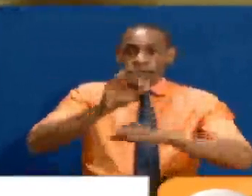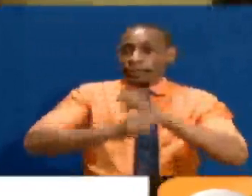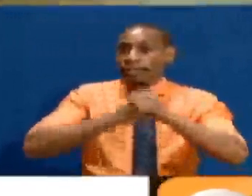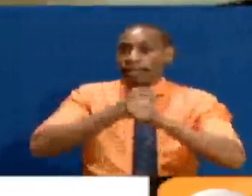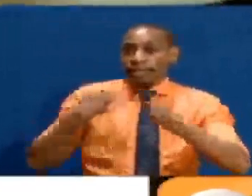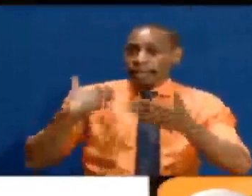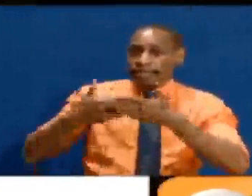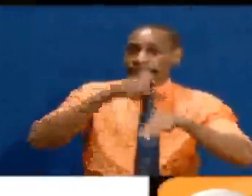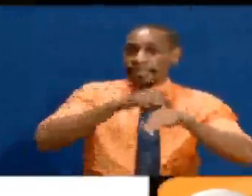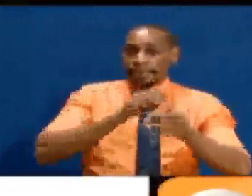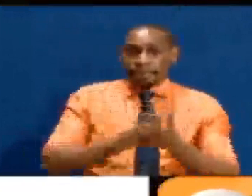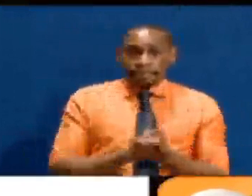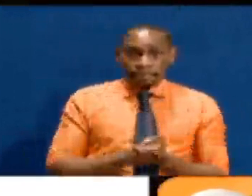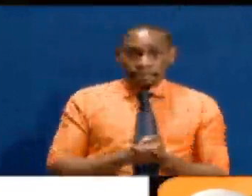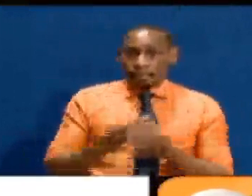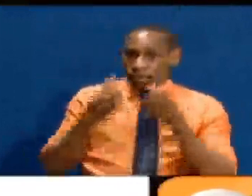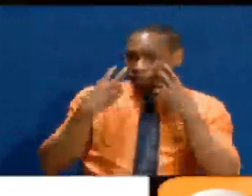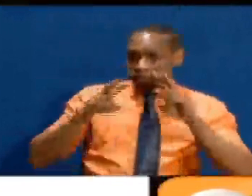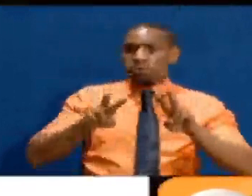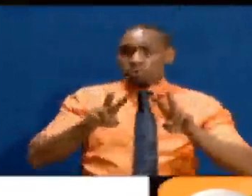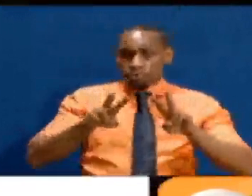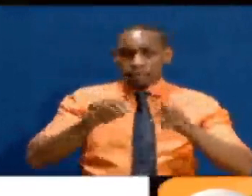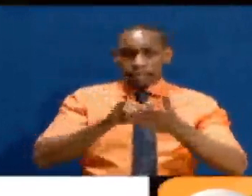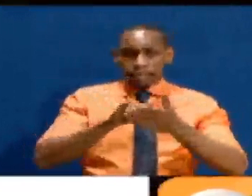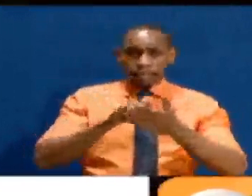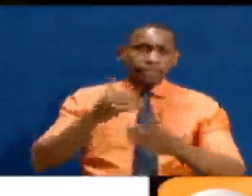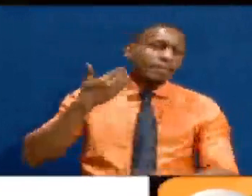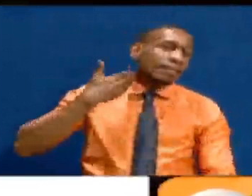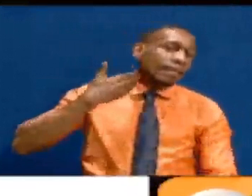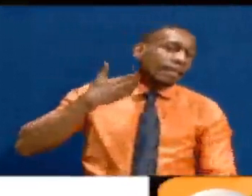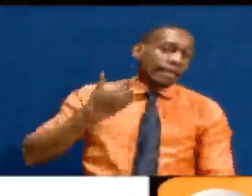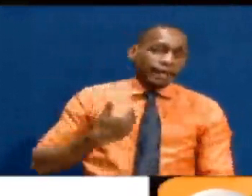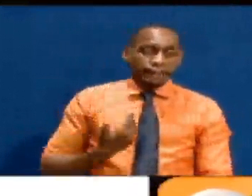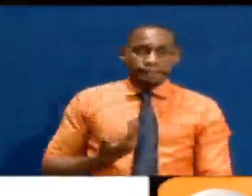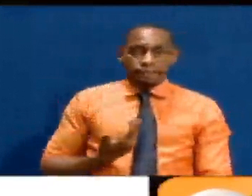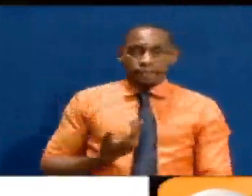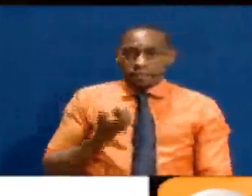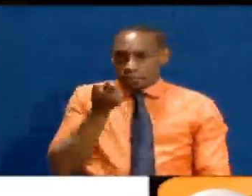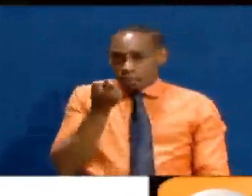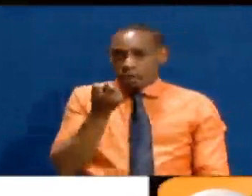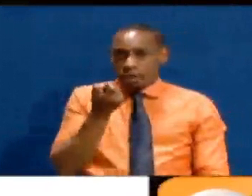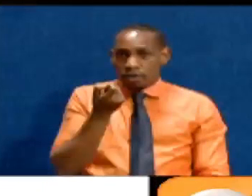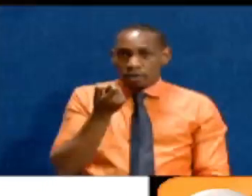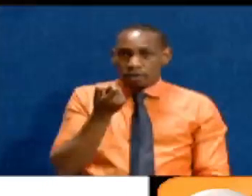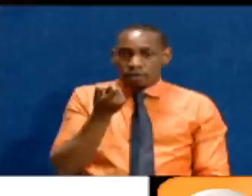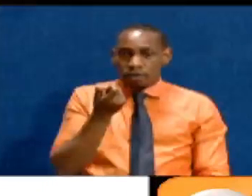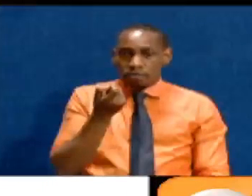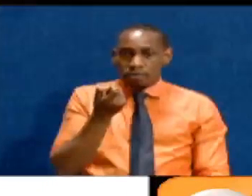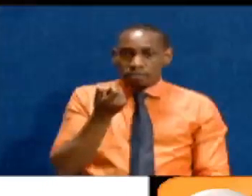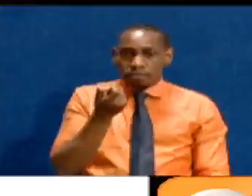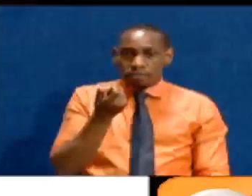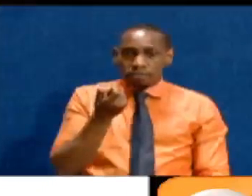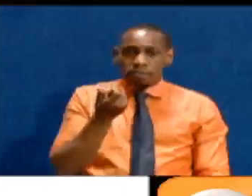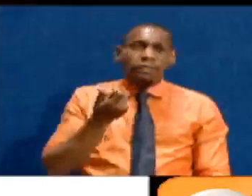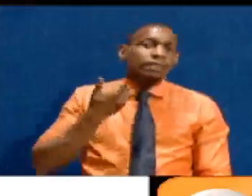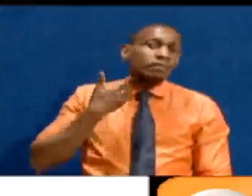3 years until I noticed that on my neck, I had a small nodule. One of my lymph